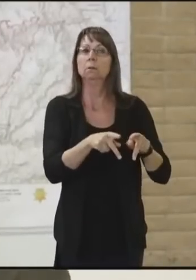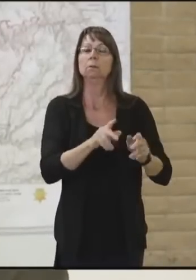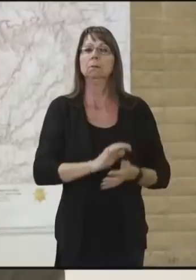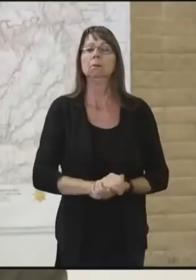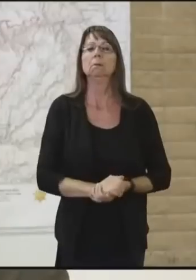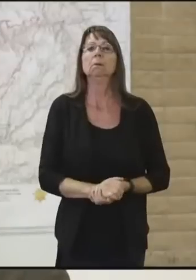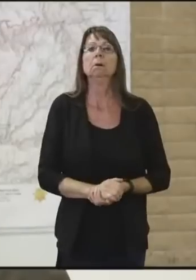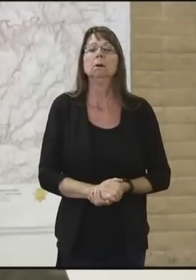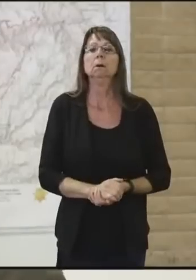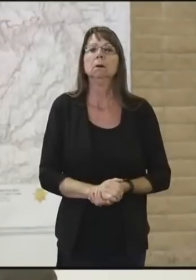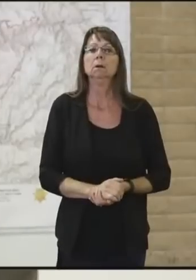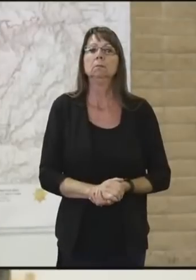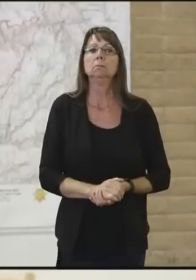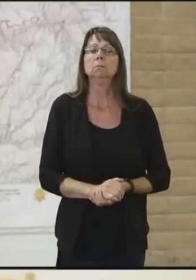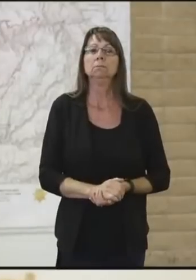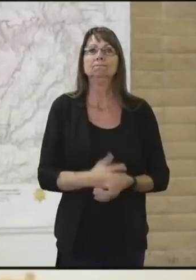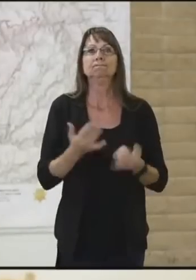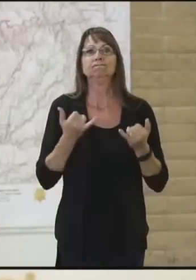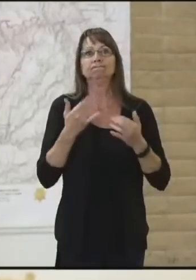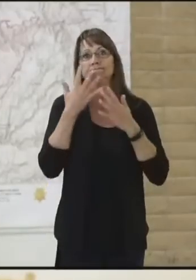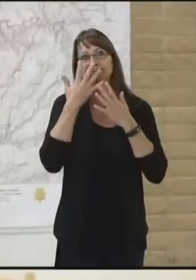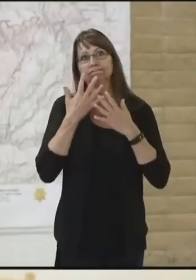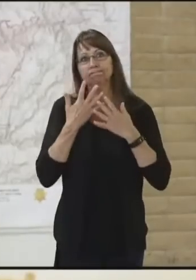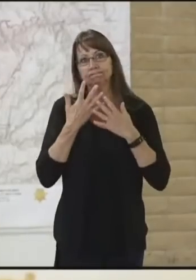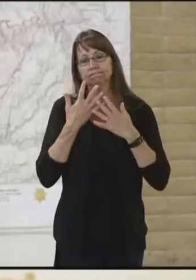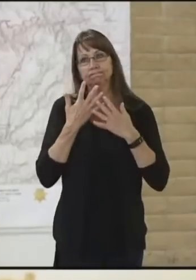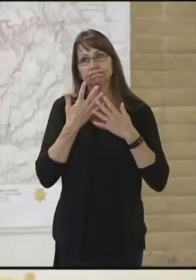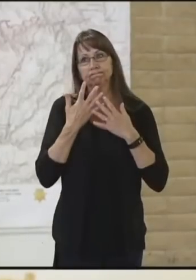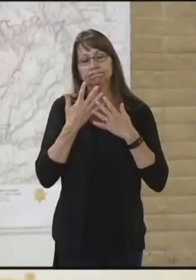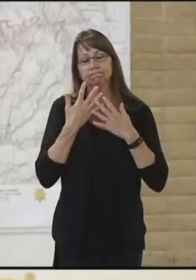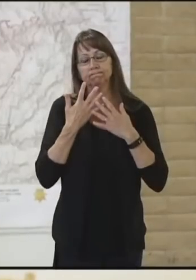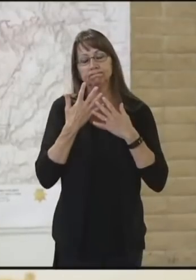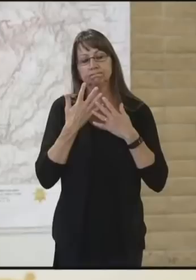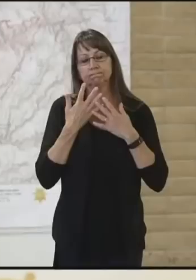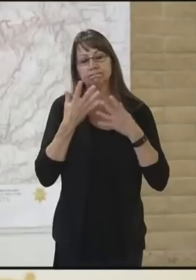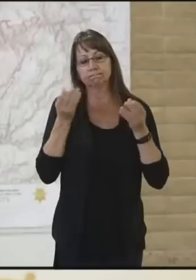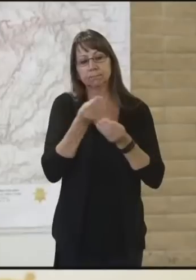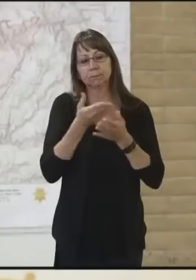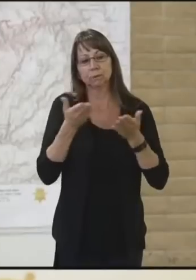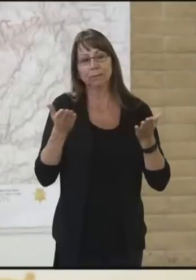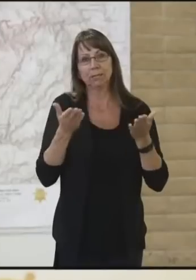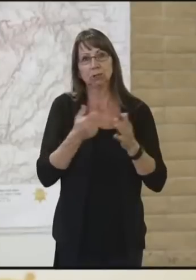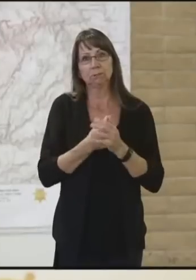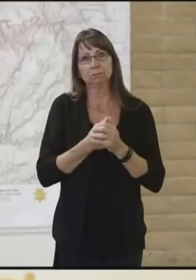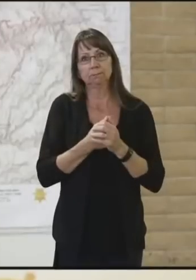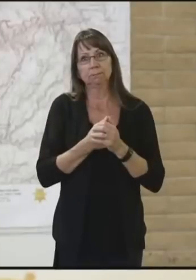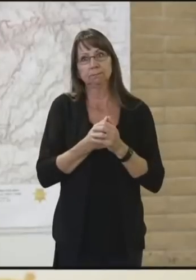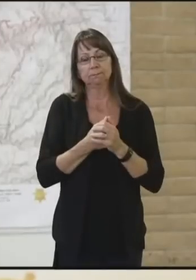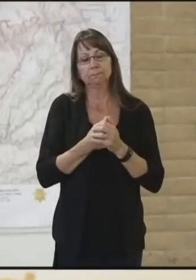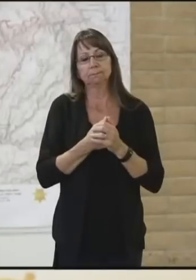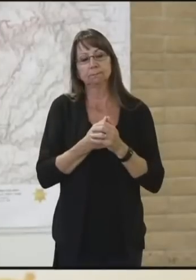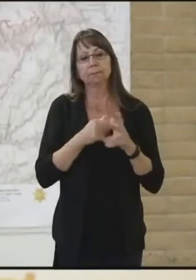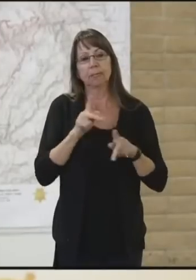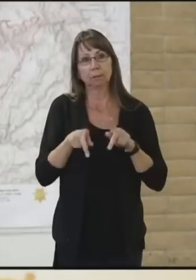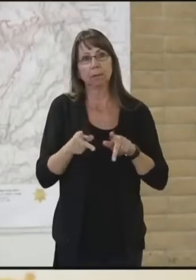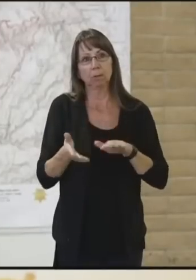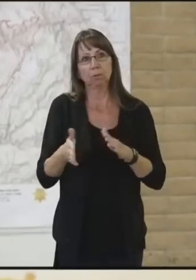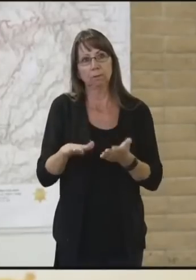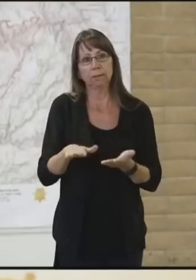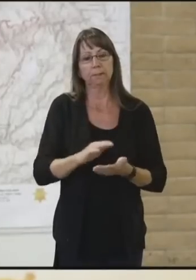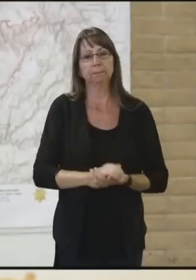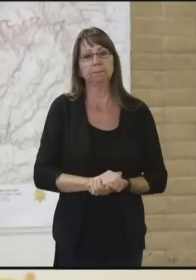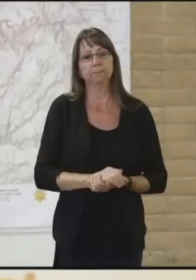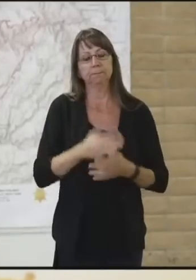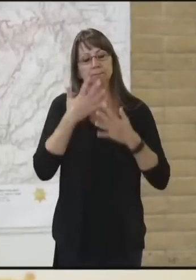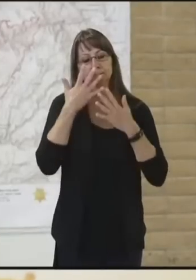Now for the unfortunate part of what I'm asked to talk about is our discovery of human remains. It's with